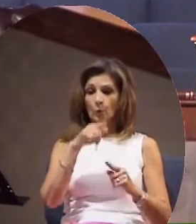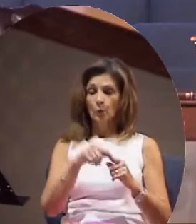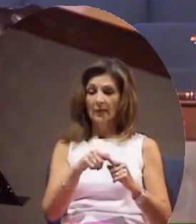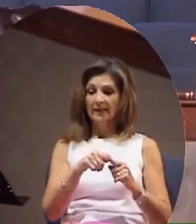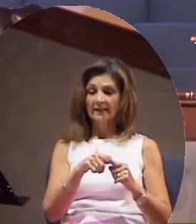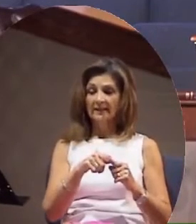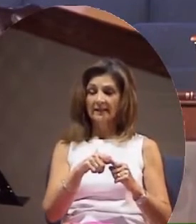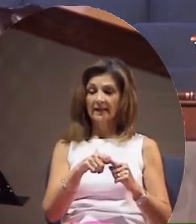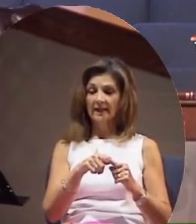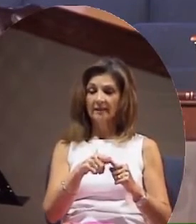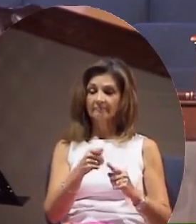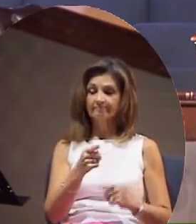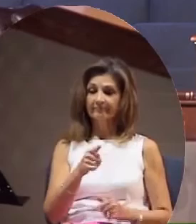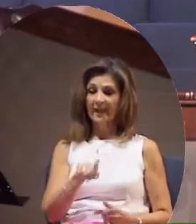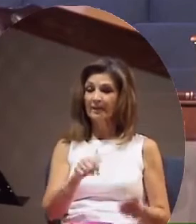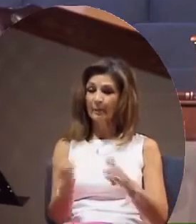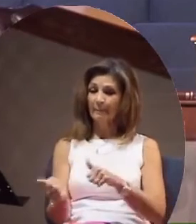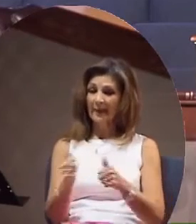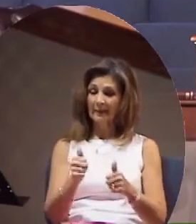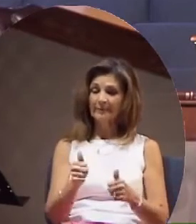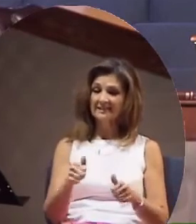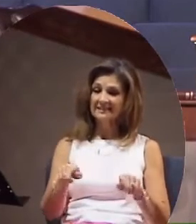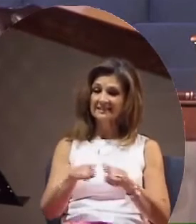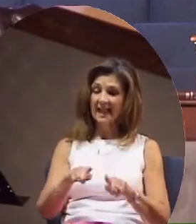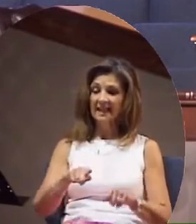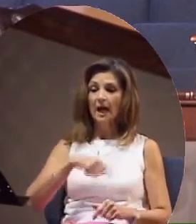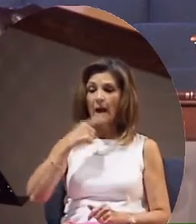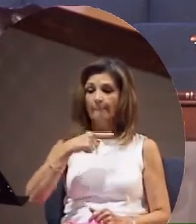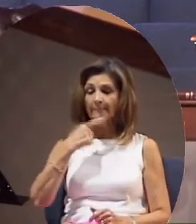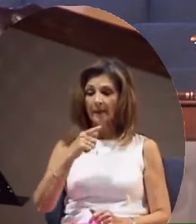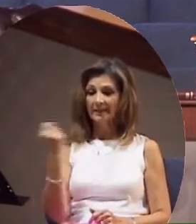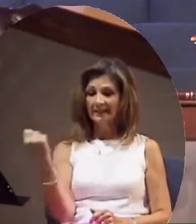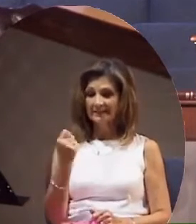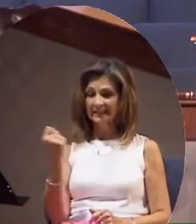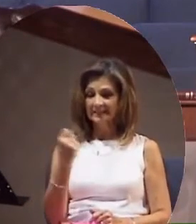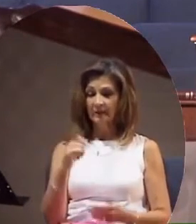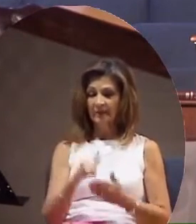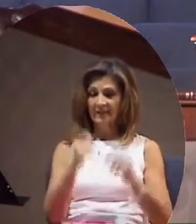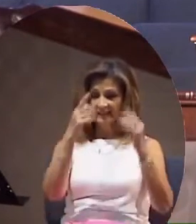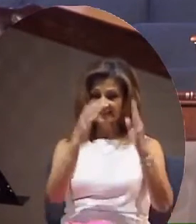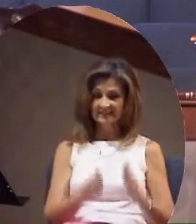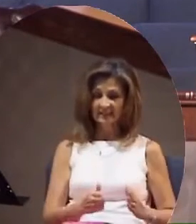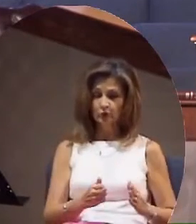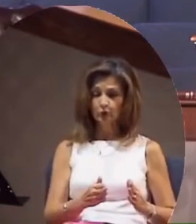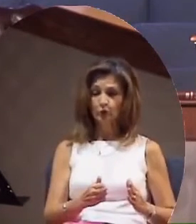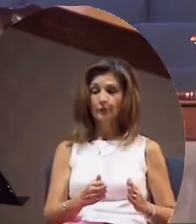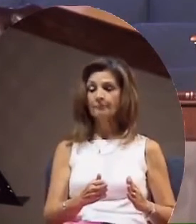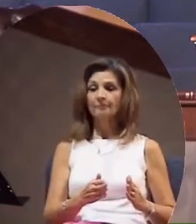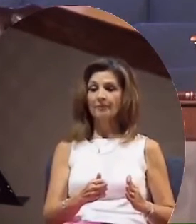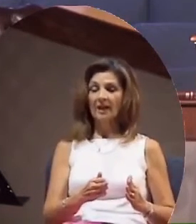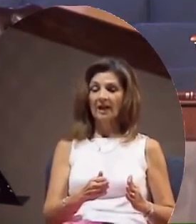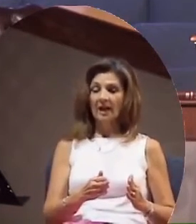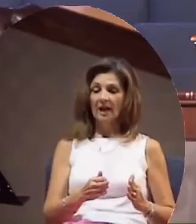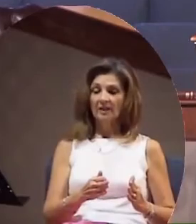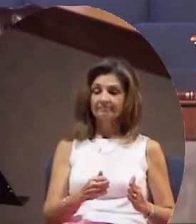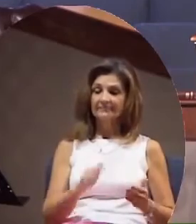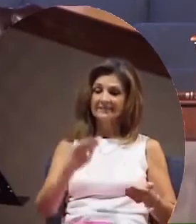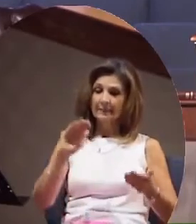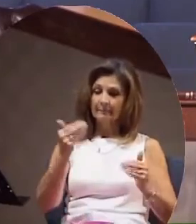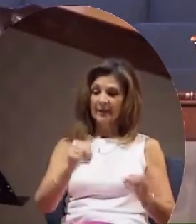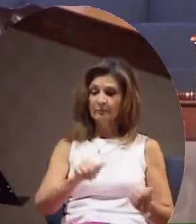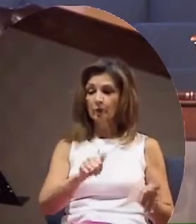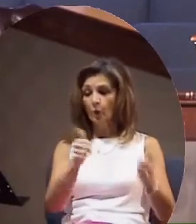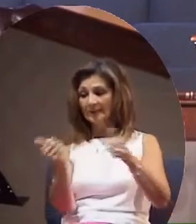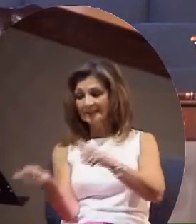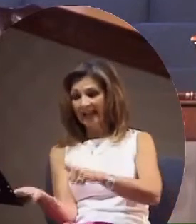it's a public testimony of that sinner being saved, portraying them going down in the water, coming